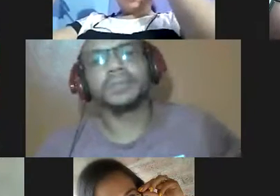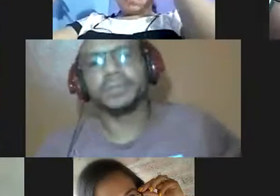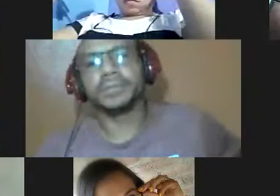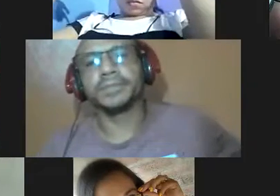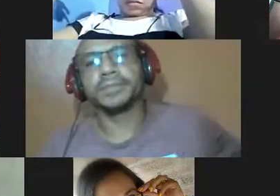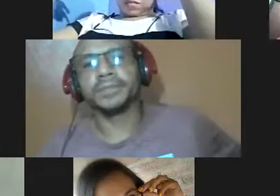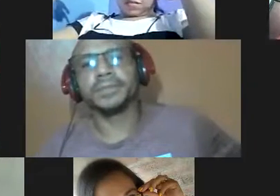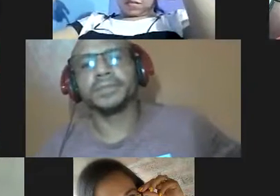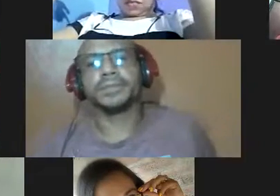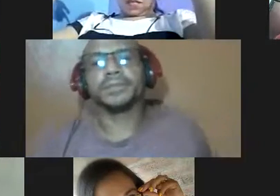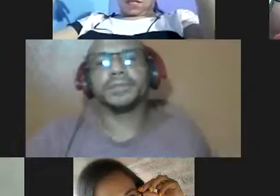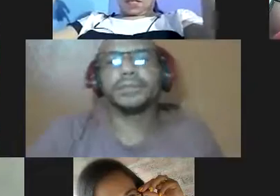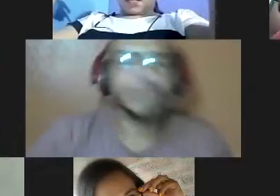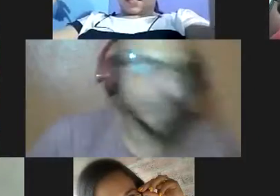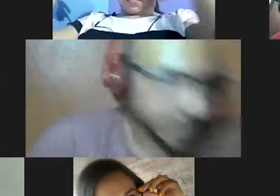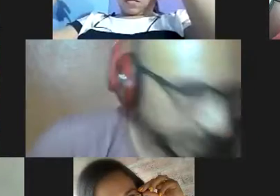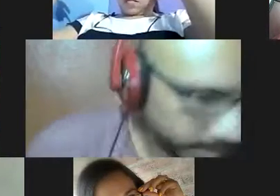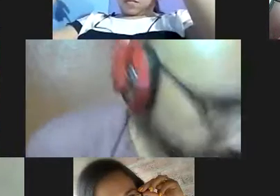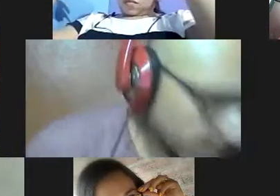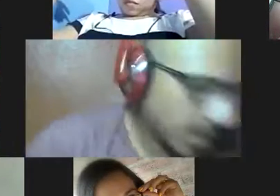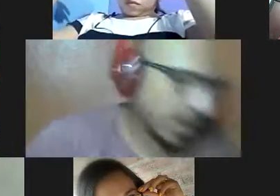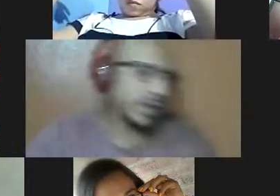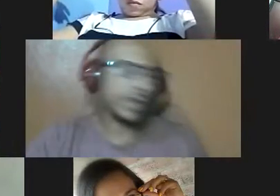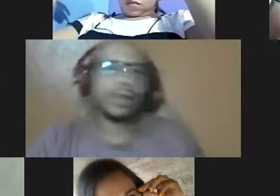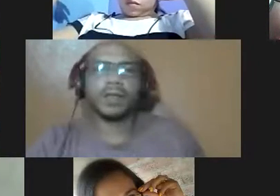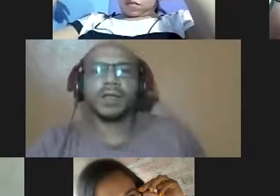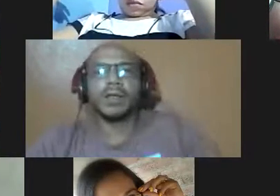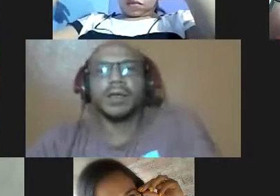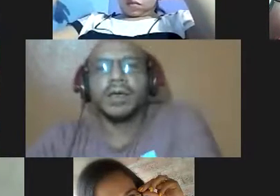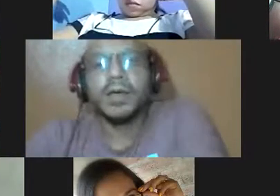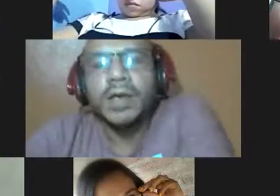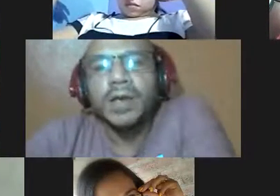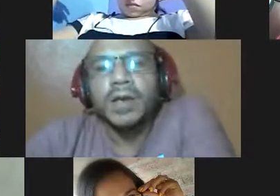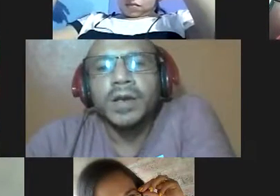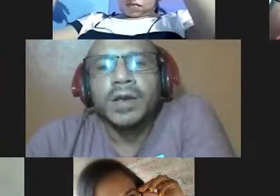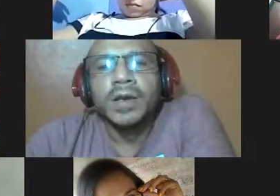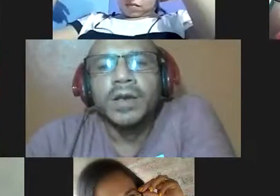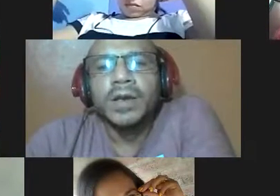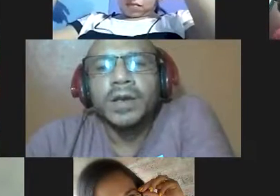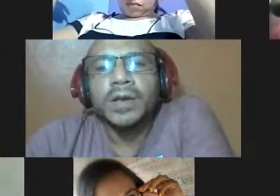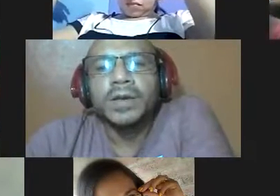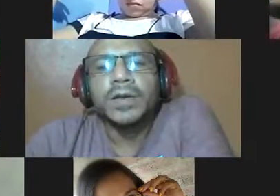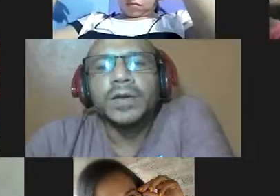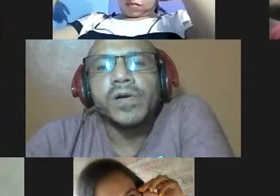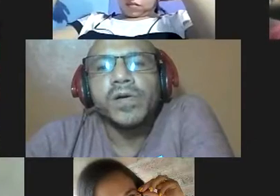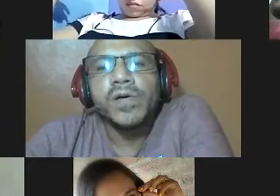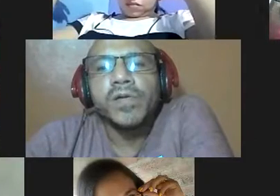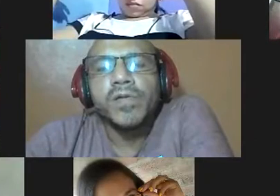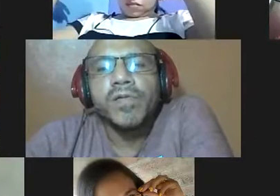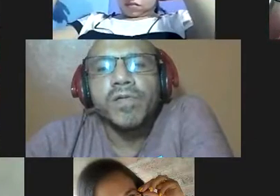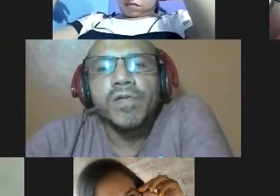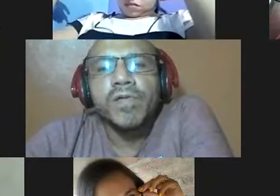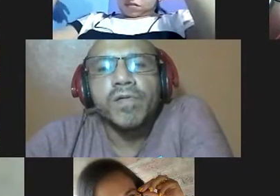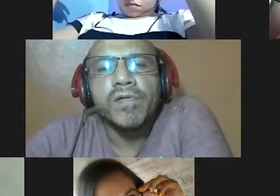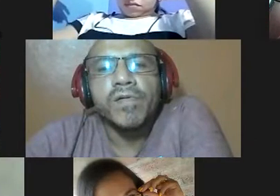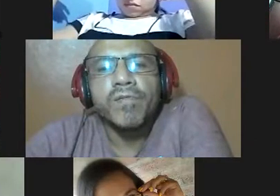use it with will, yes, it is. When you use present continuous, it's arranged. Cuando usamos el presente continuo,